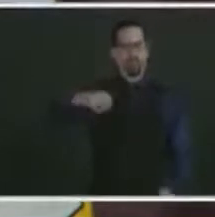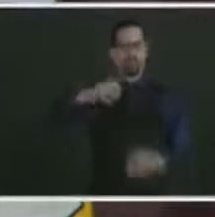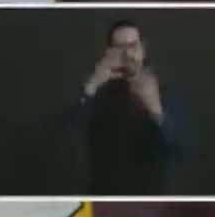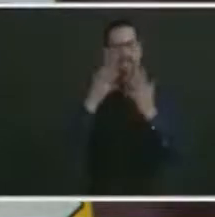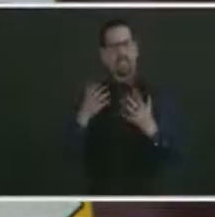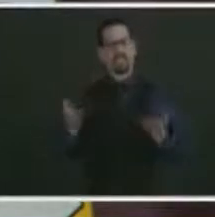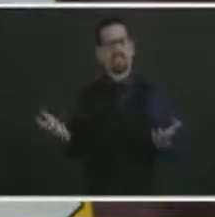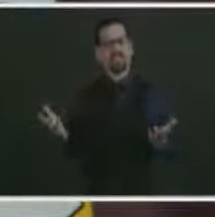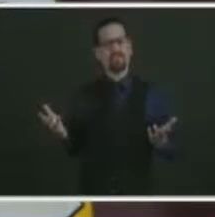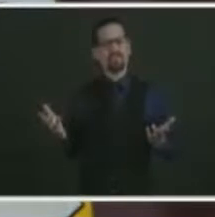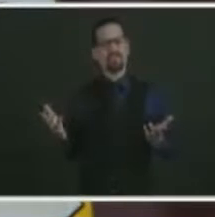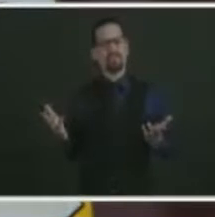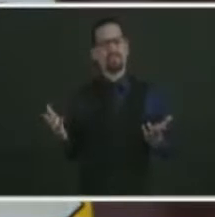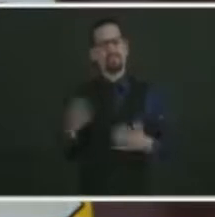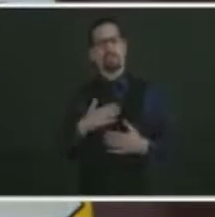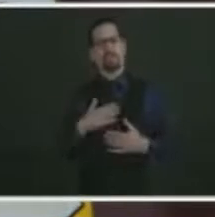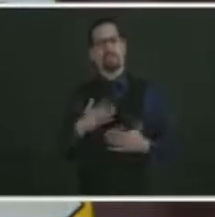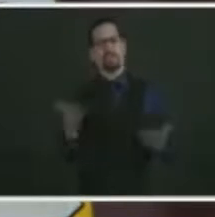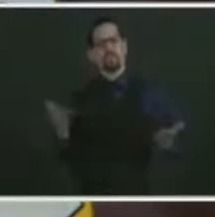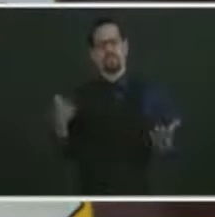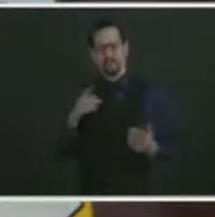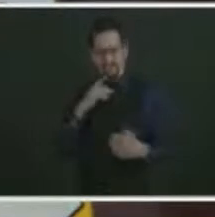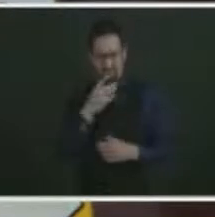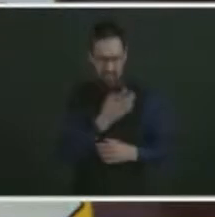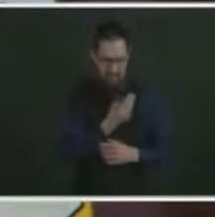people, 14, 15, 16 years old.